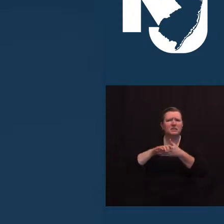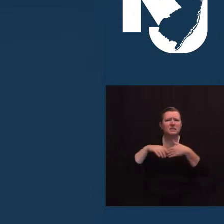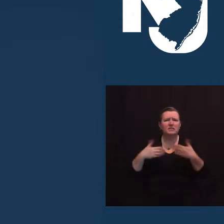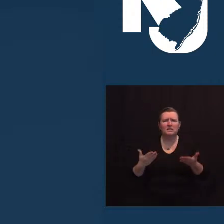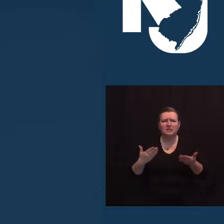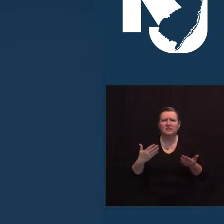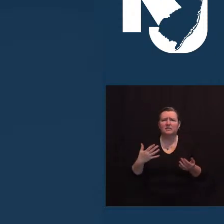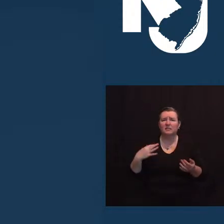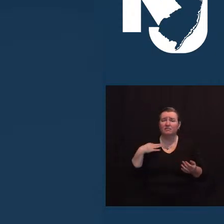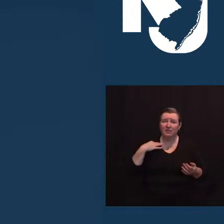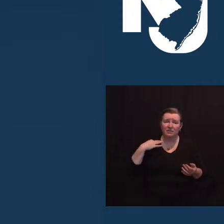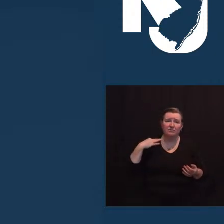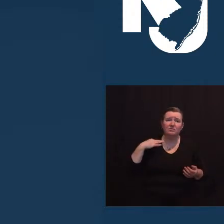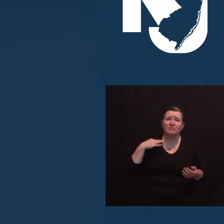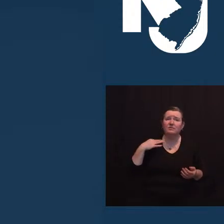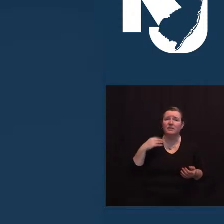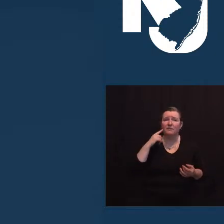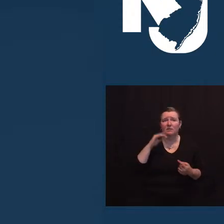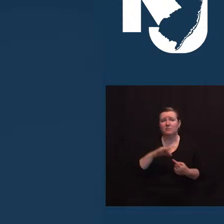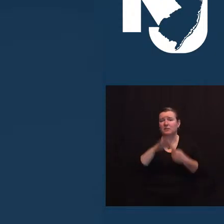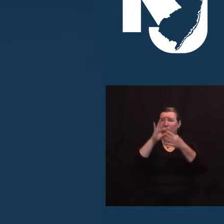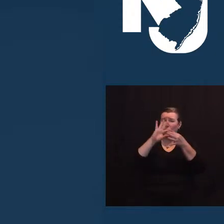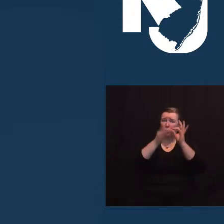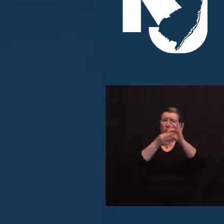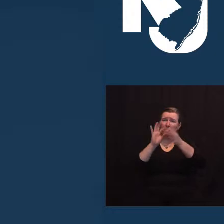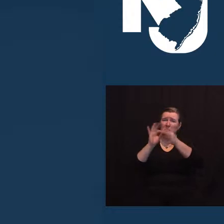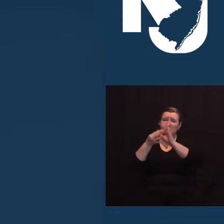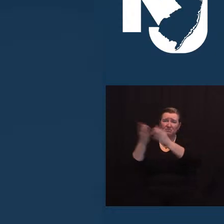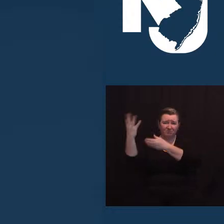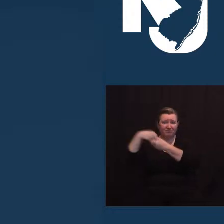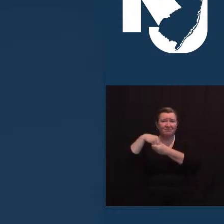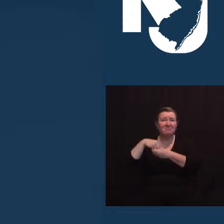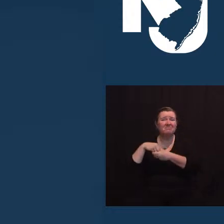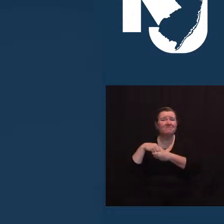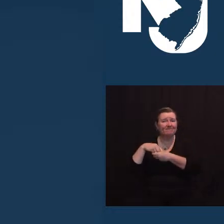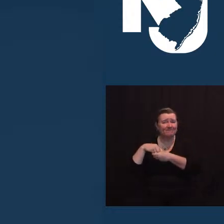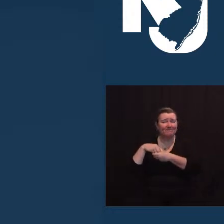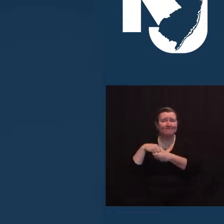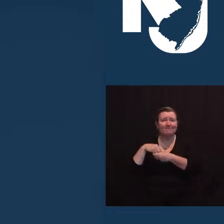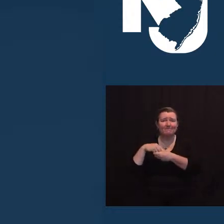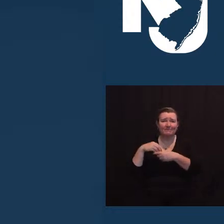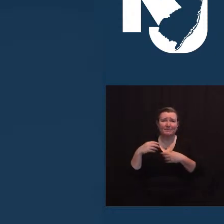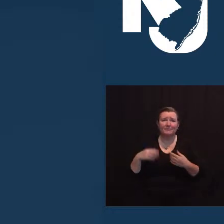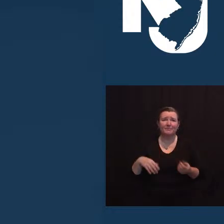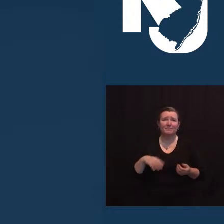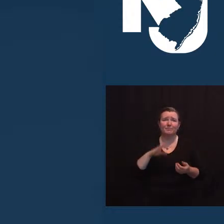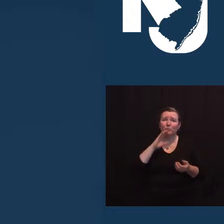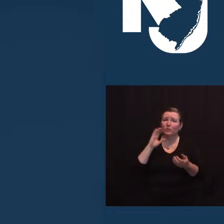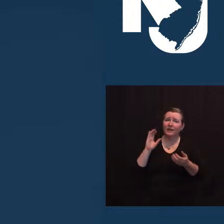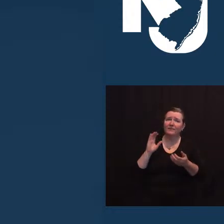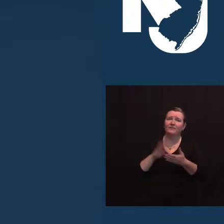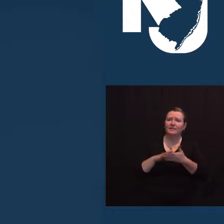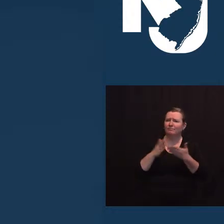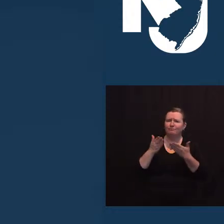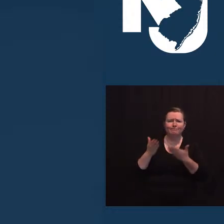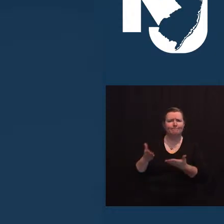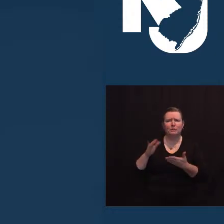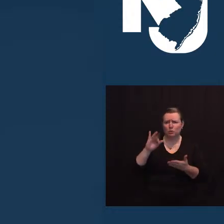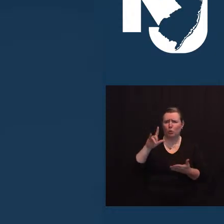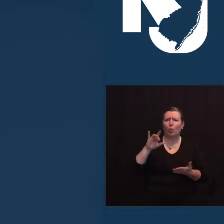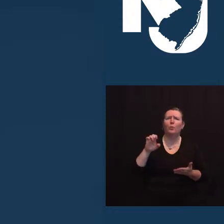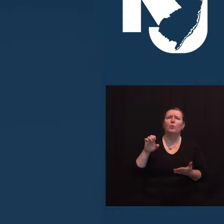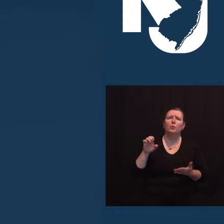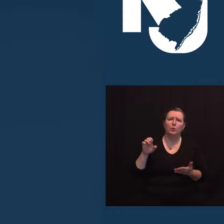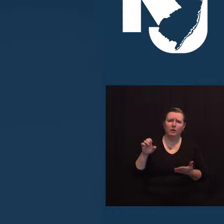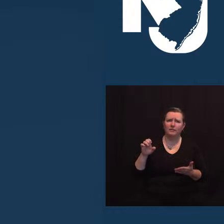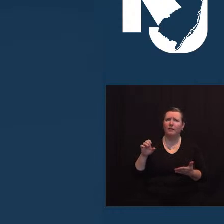volunteer for the Special Olympics. Benny leaves his wife, Julie, with whom I had the great honor of speaking on Monday,